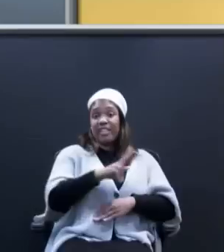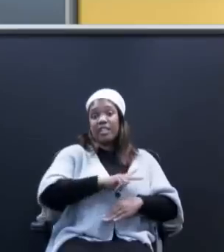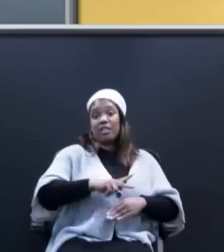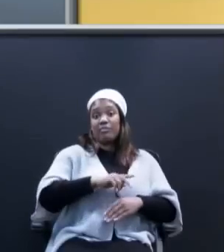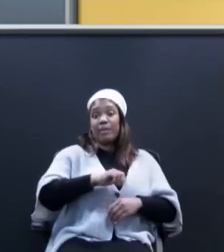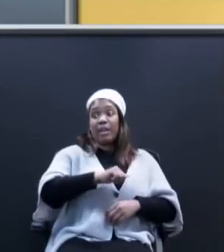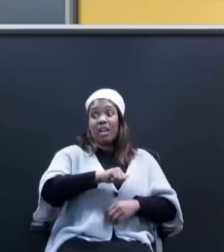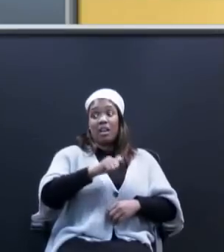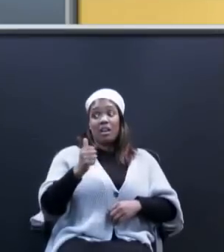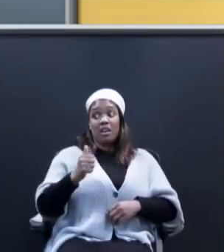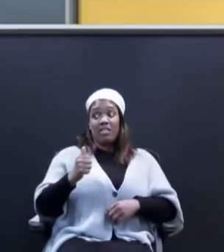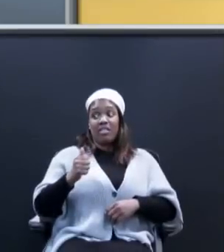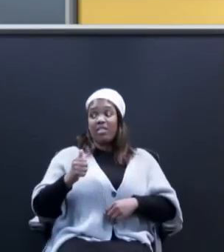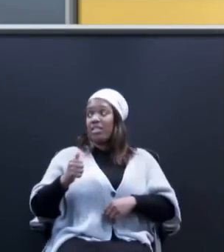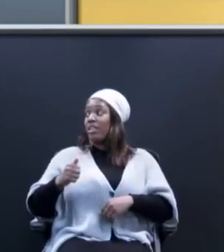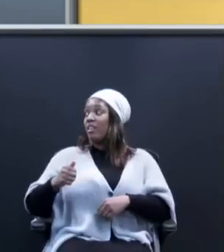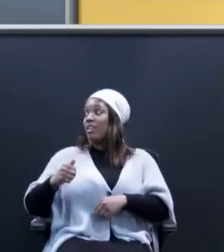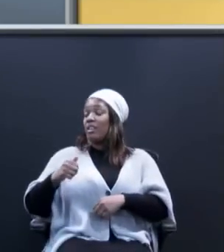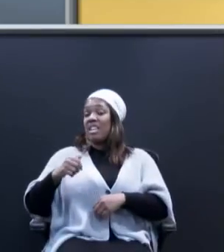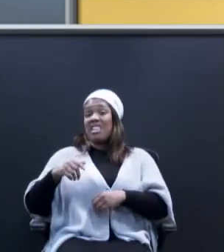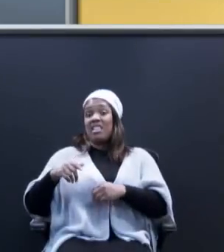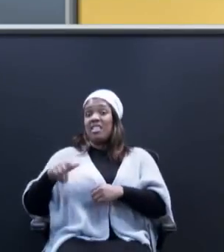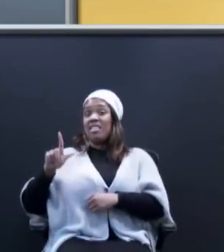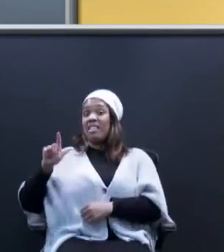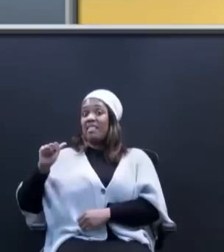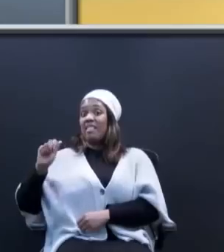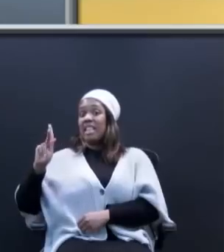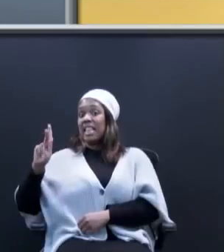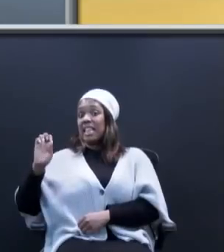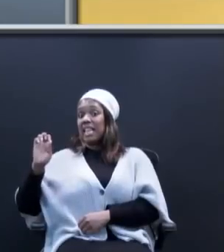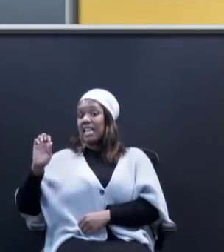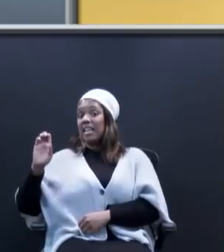16. And we're going to have a closer look at this tabernacle.